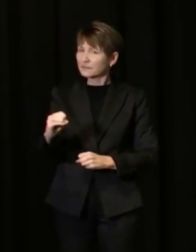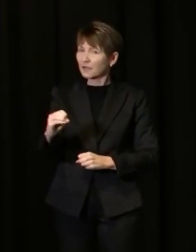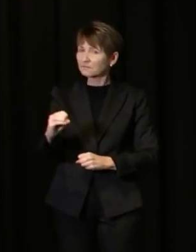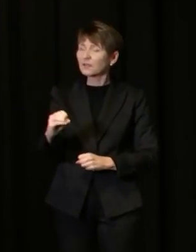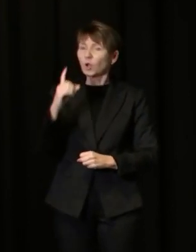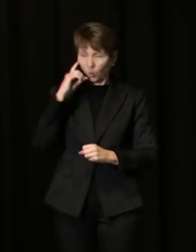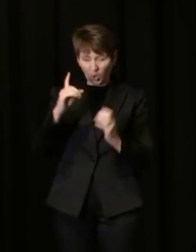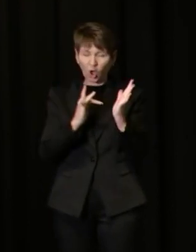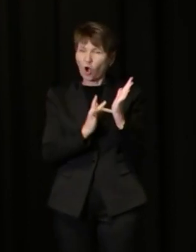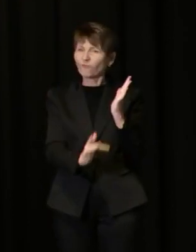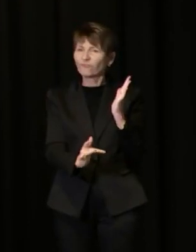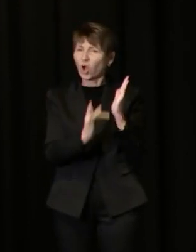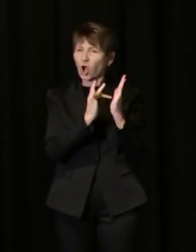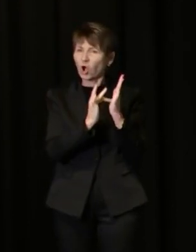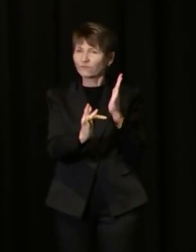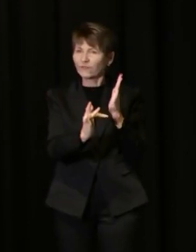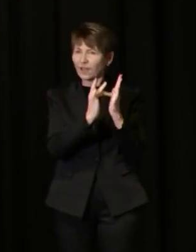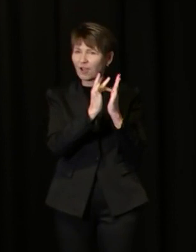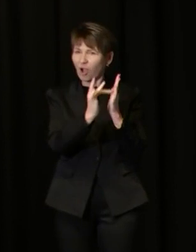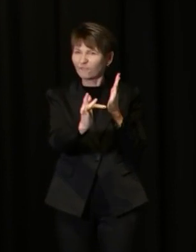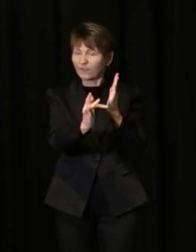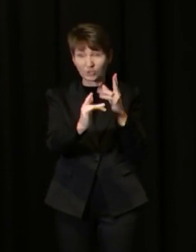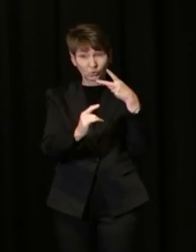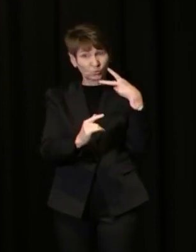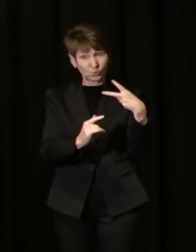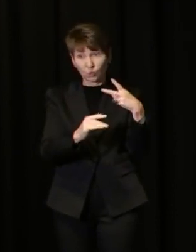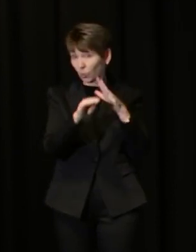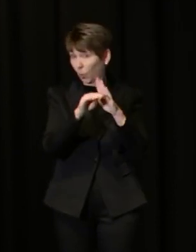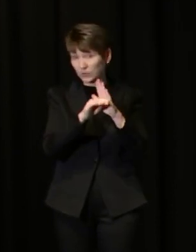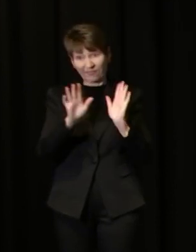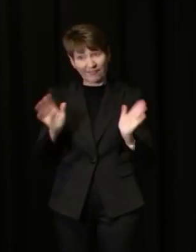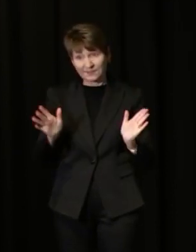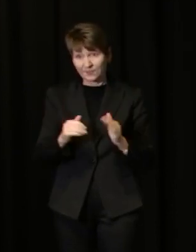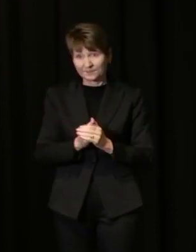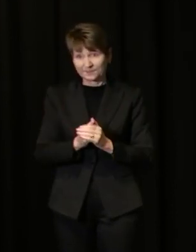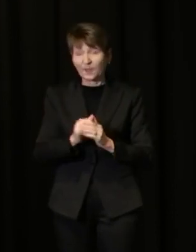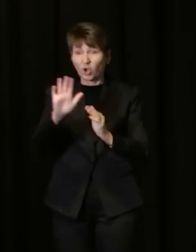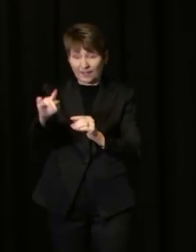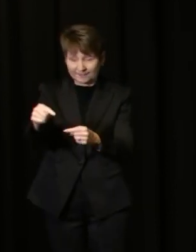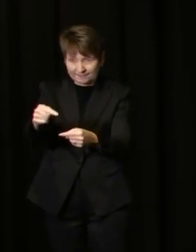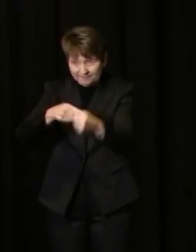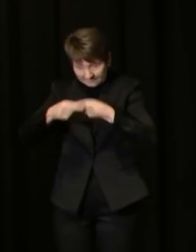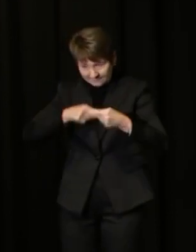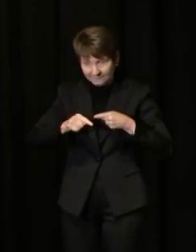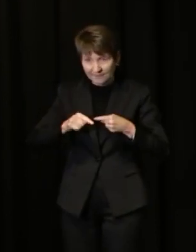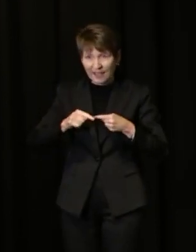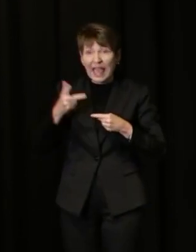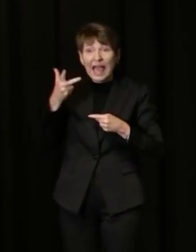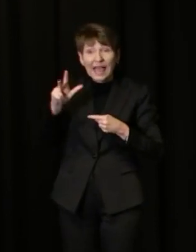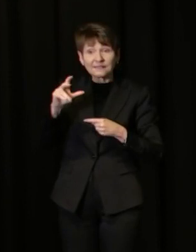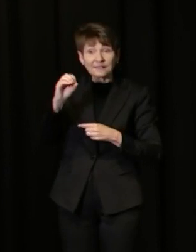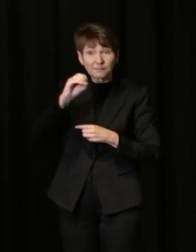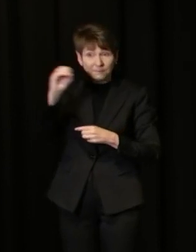do at 90% double dose. In the meantime, 80% double dose is a very significant milestone as